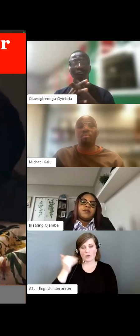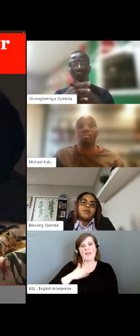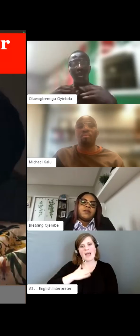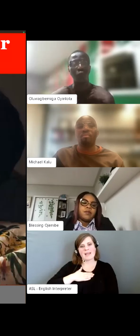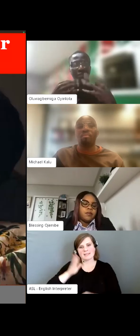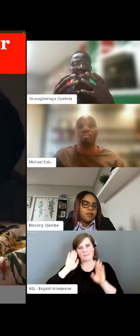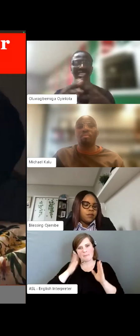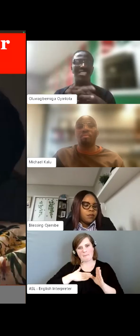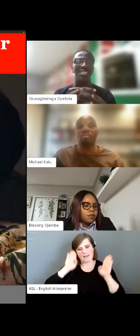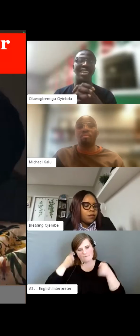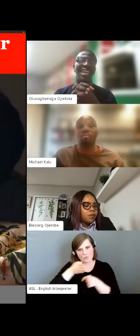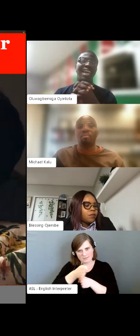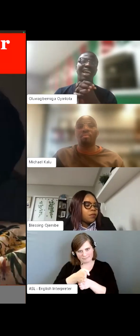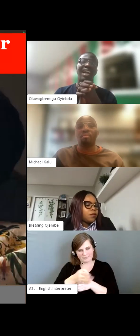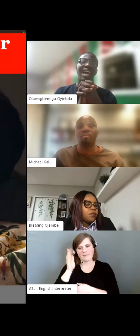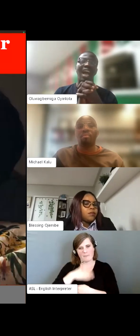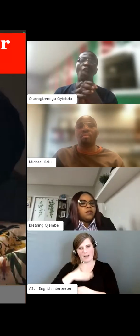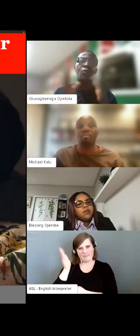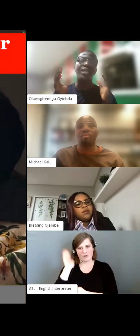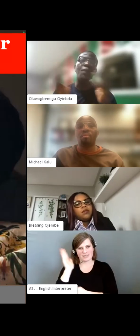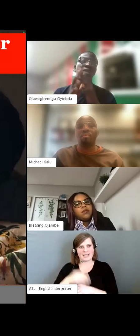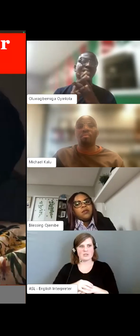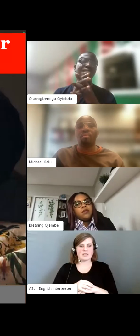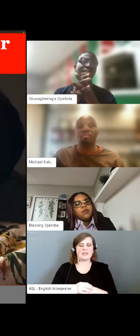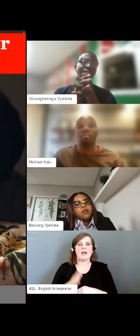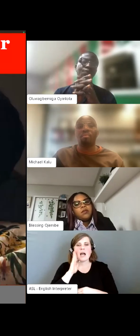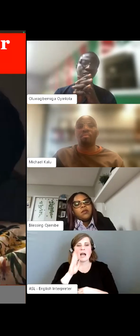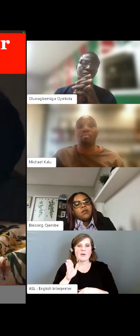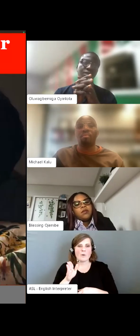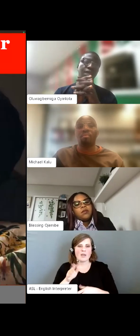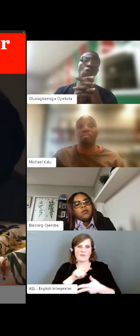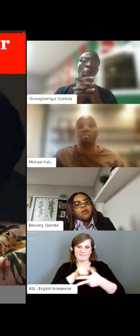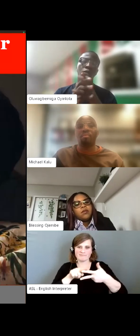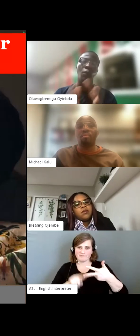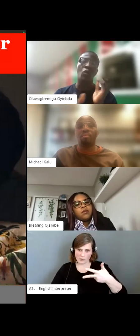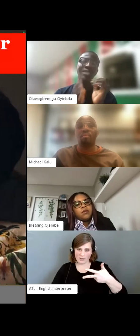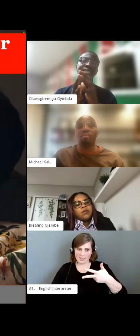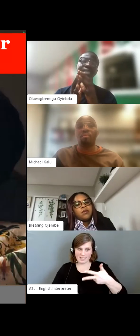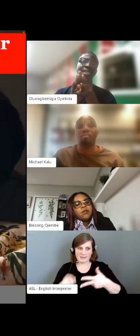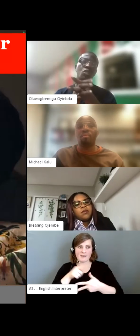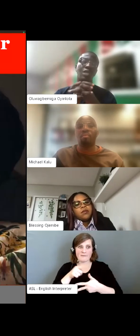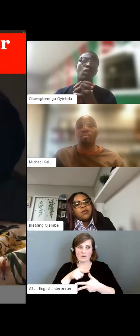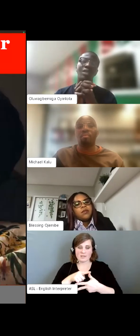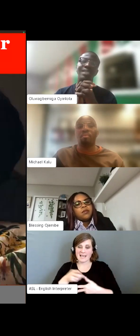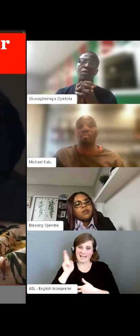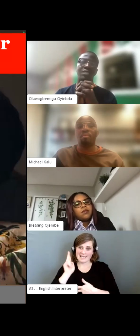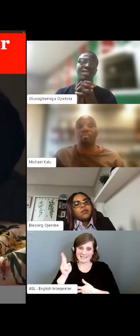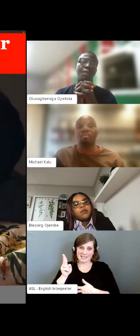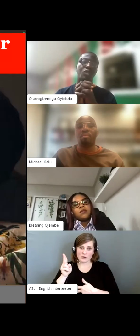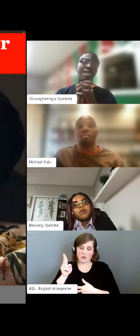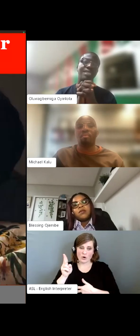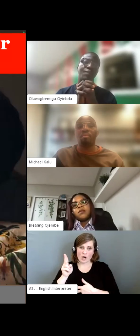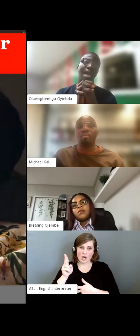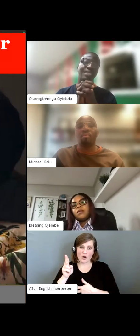of my home presentation. I will speak about this in three spectrum. Number one is the historical context of